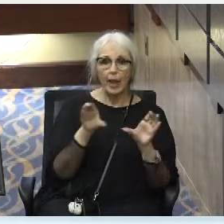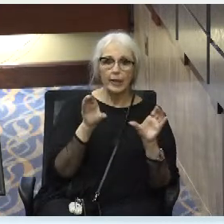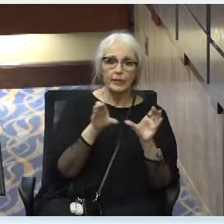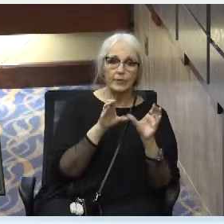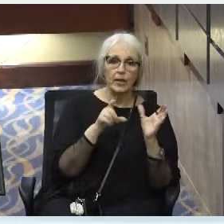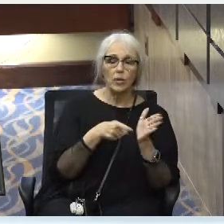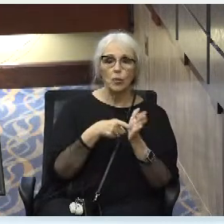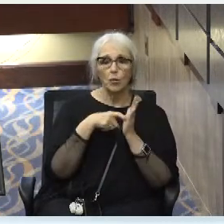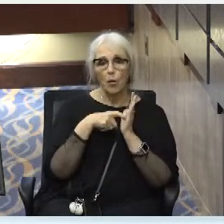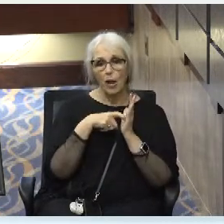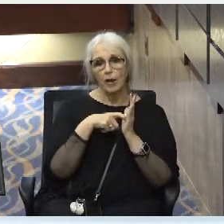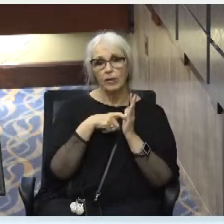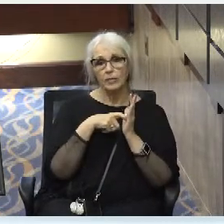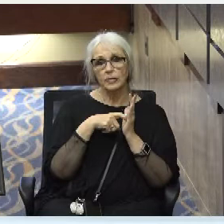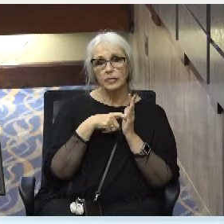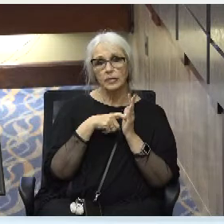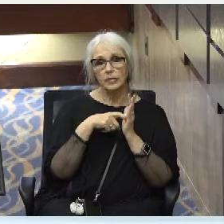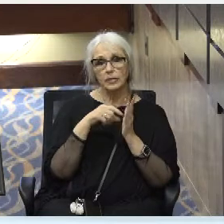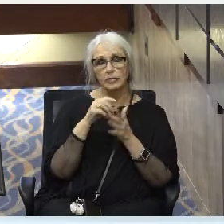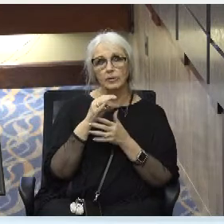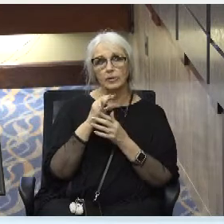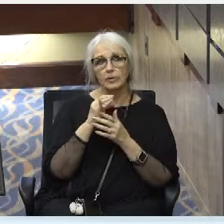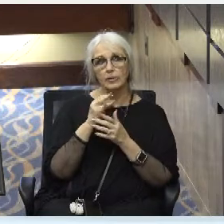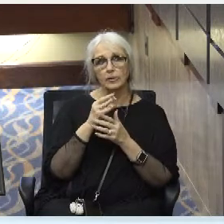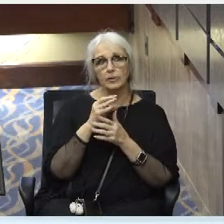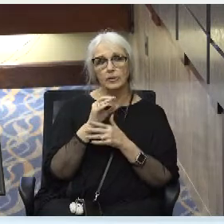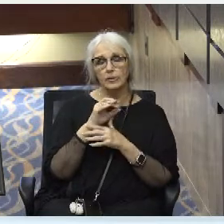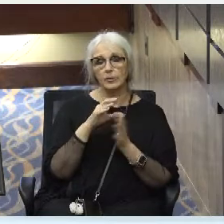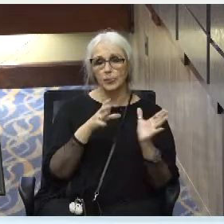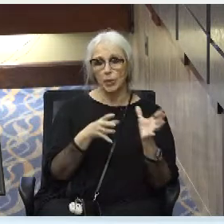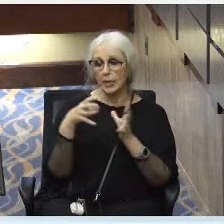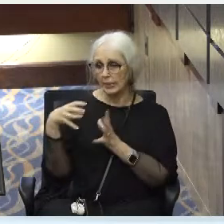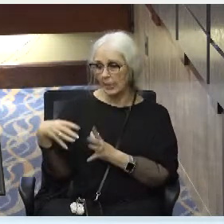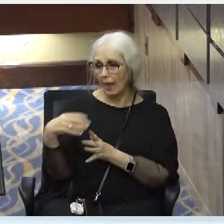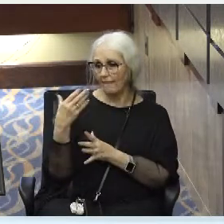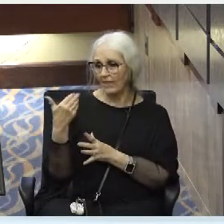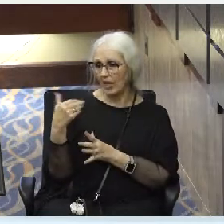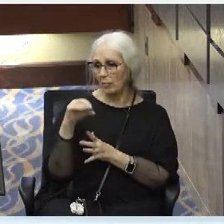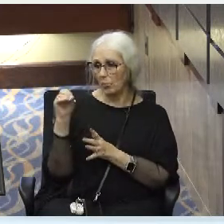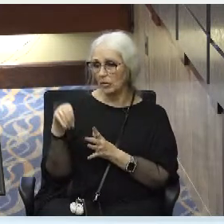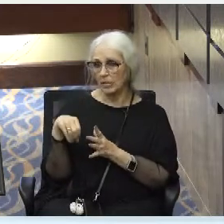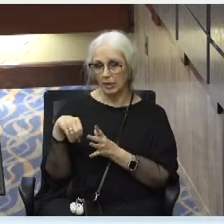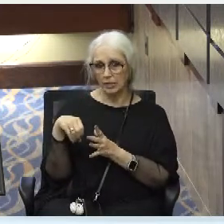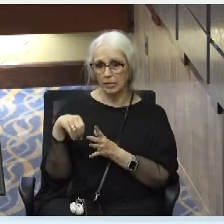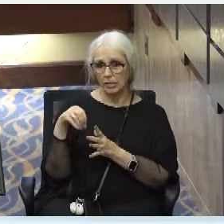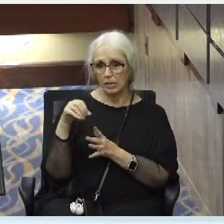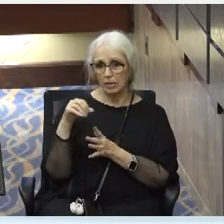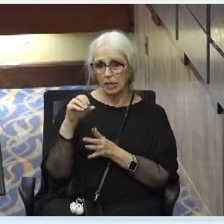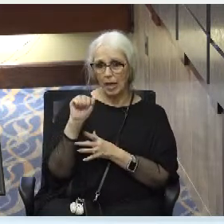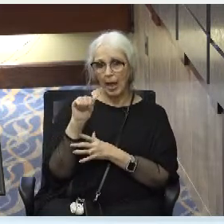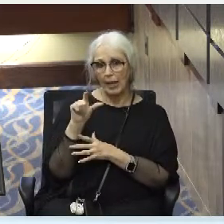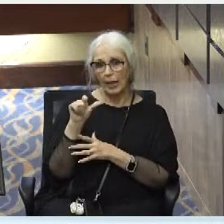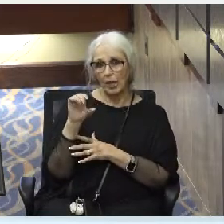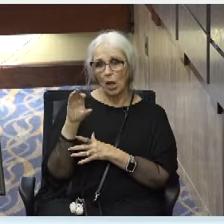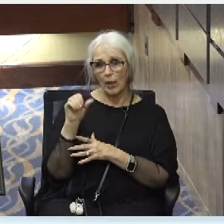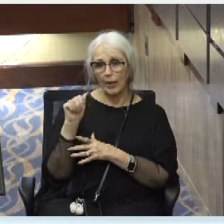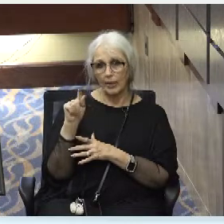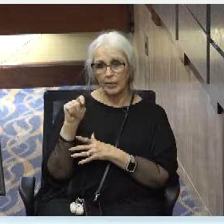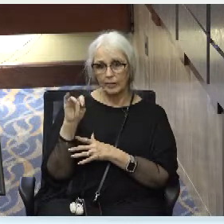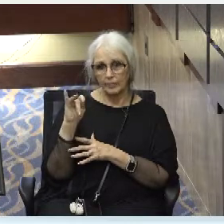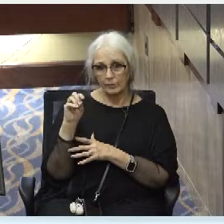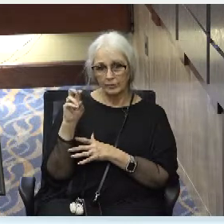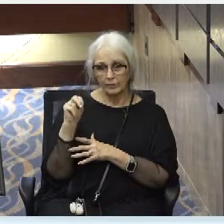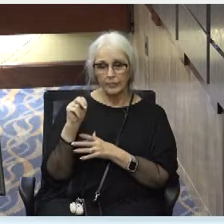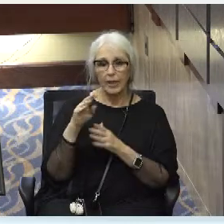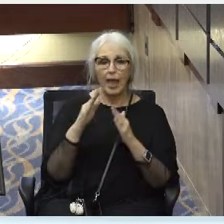a requirement of setting aside a minimum of 15% of our allocation for our community housing